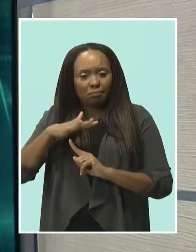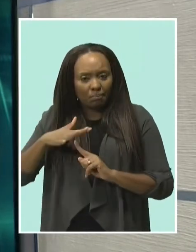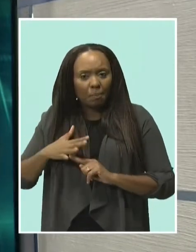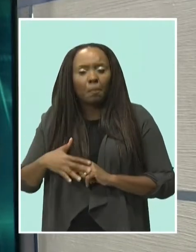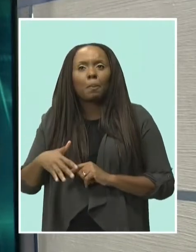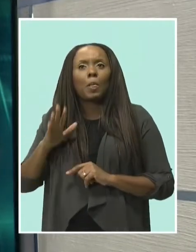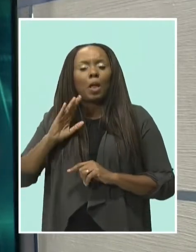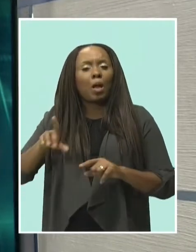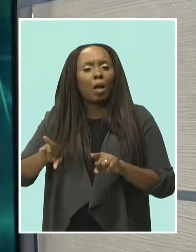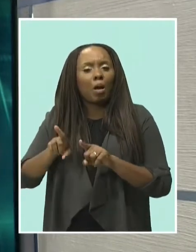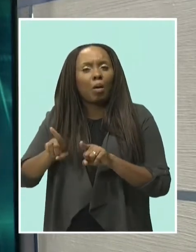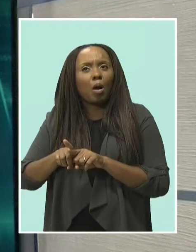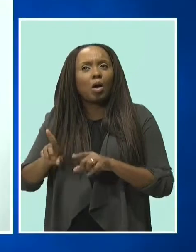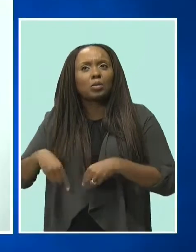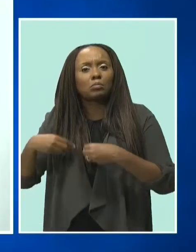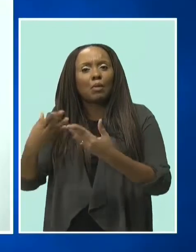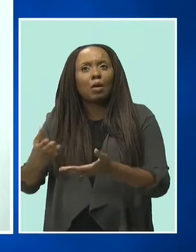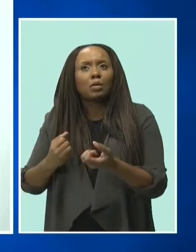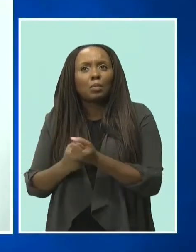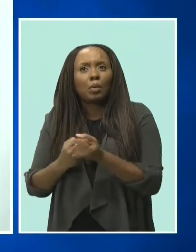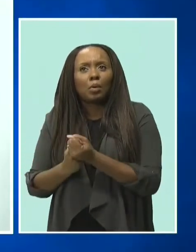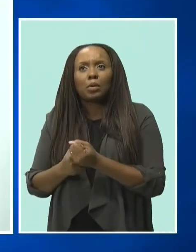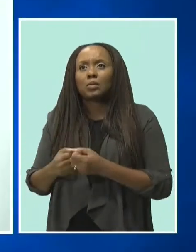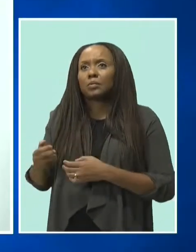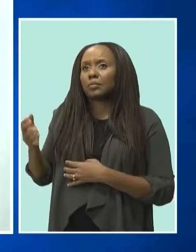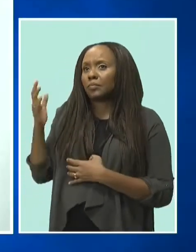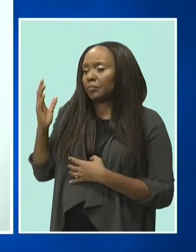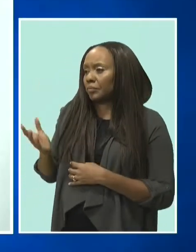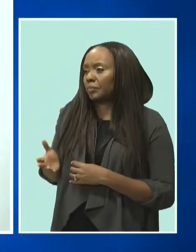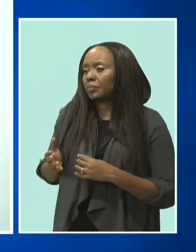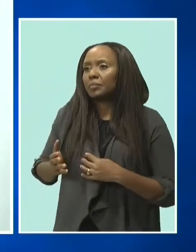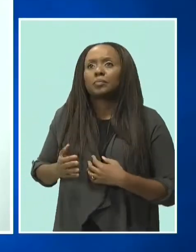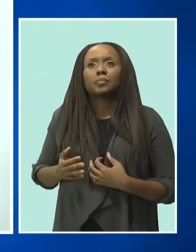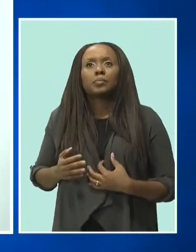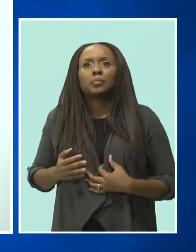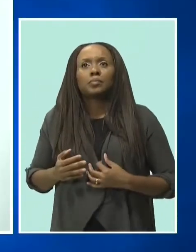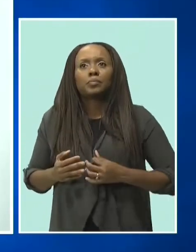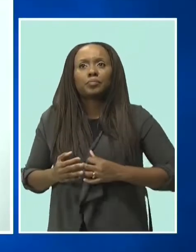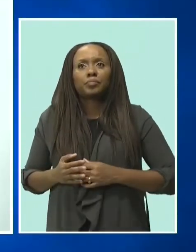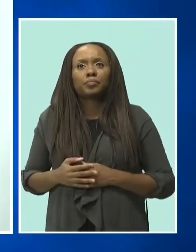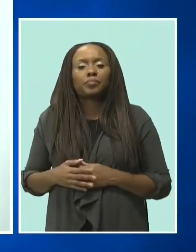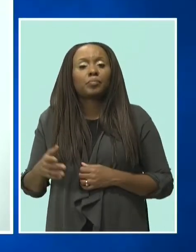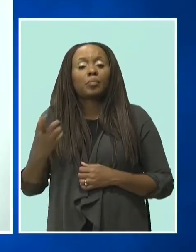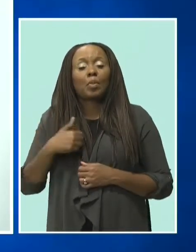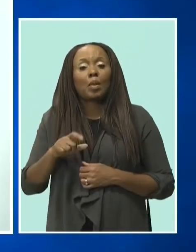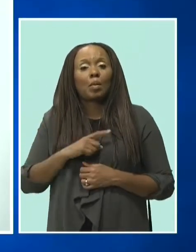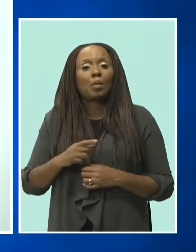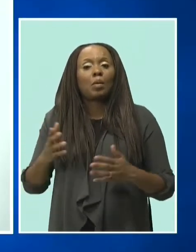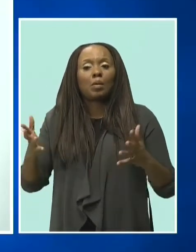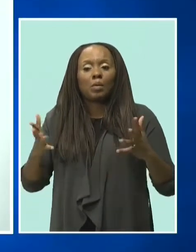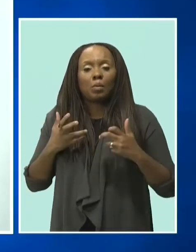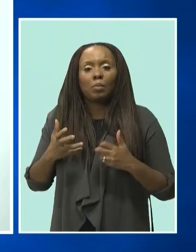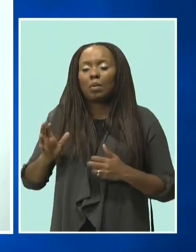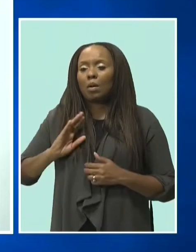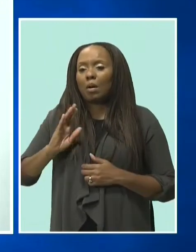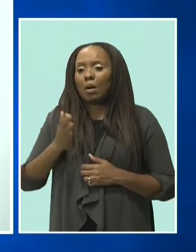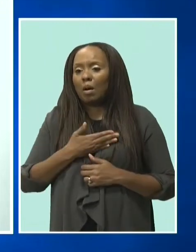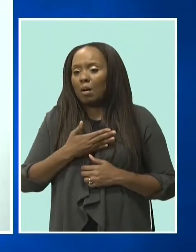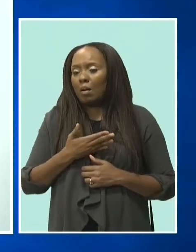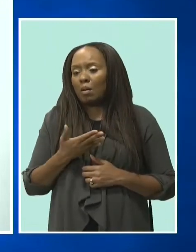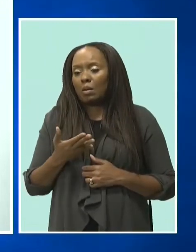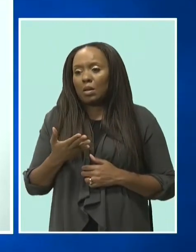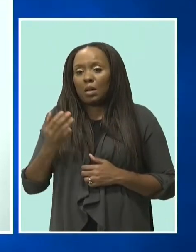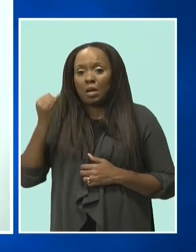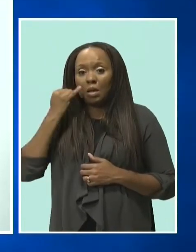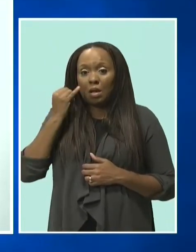accommodated. Ideally, we wanted to create an opportunity to make it very convenient for our employees should they